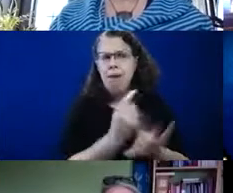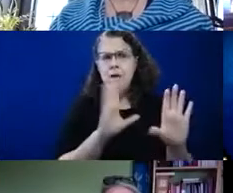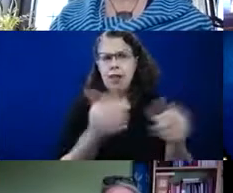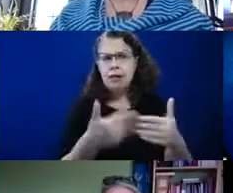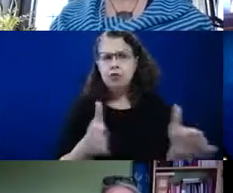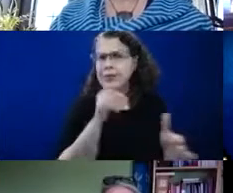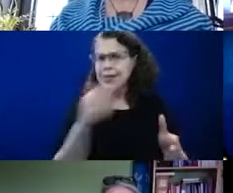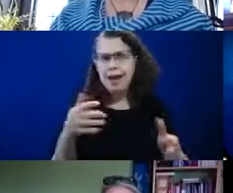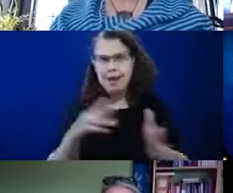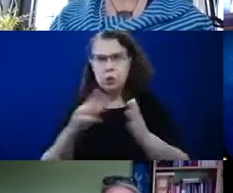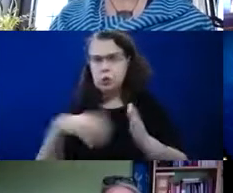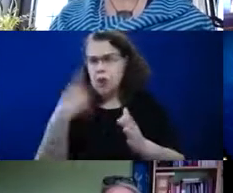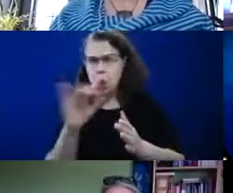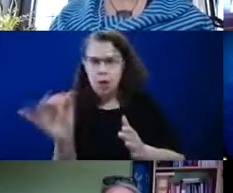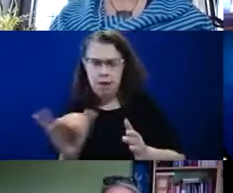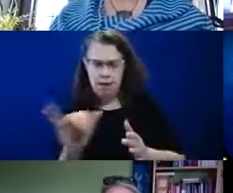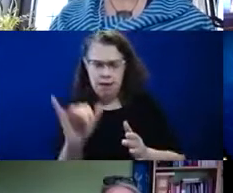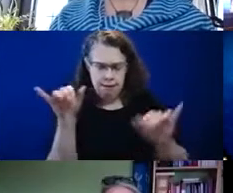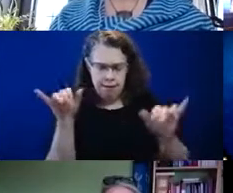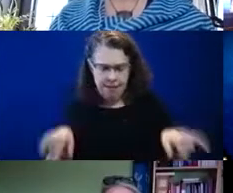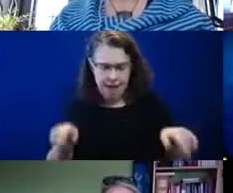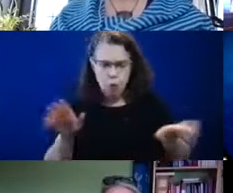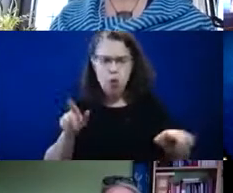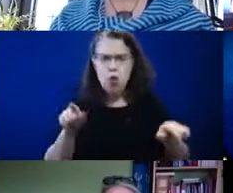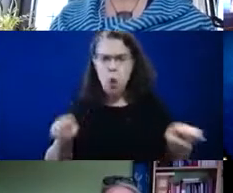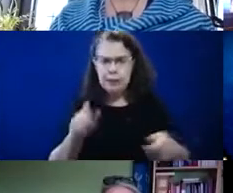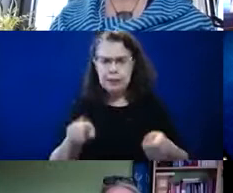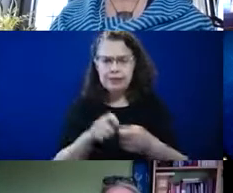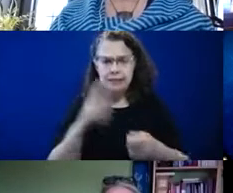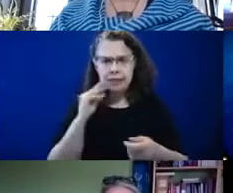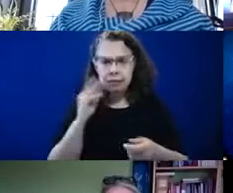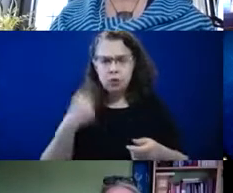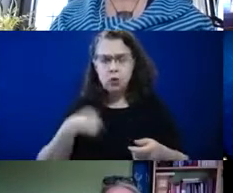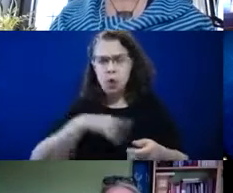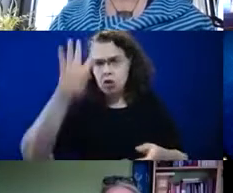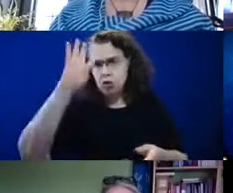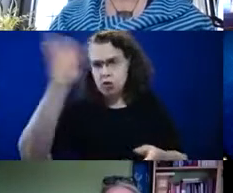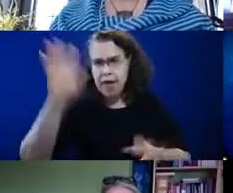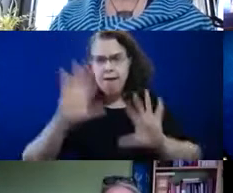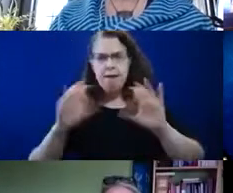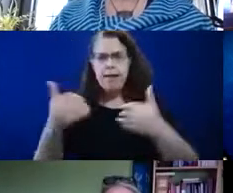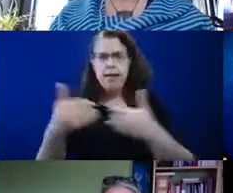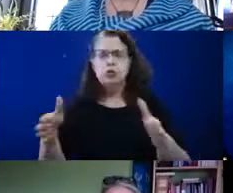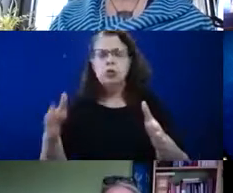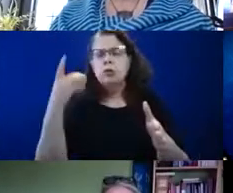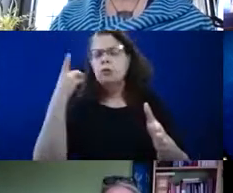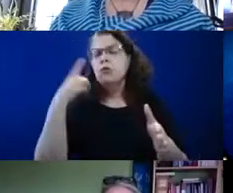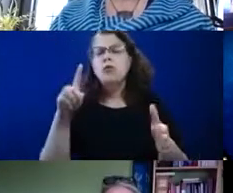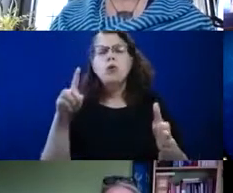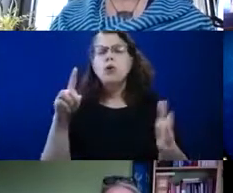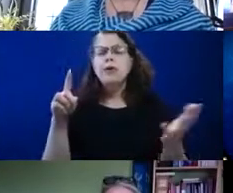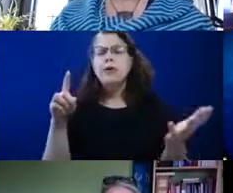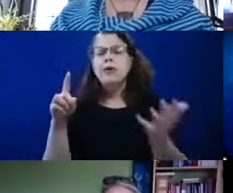like that with those experiences. So we're creating a classroom for, you know, what